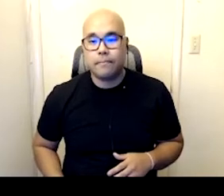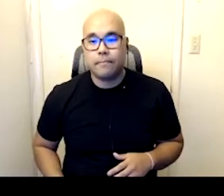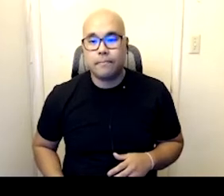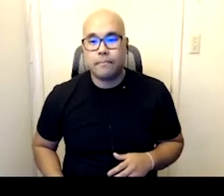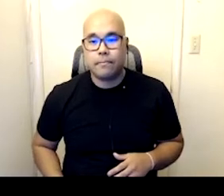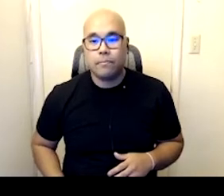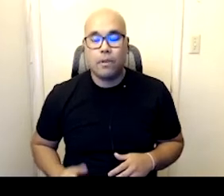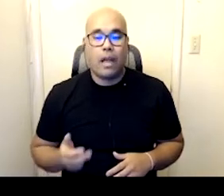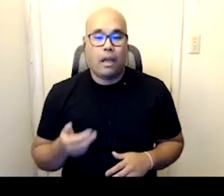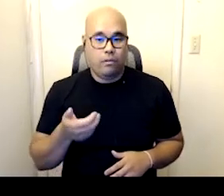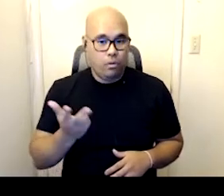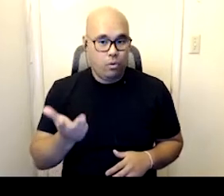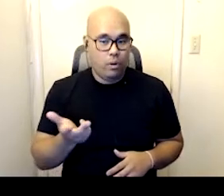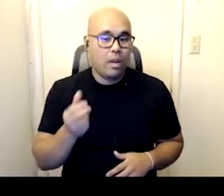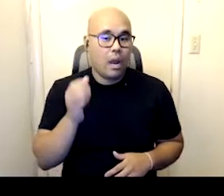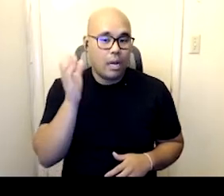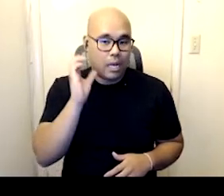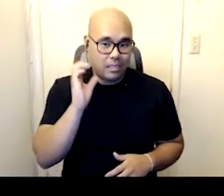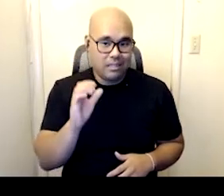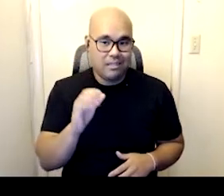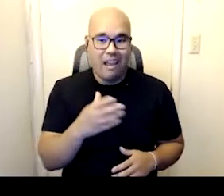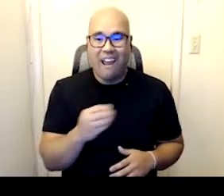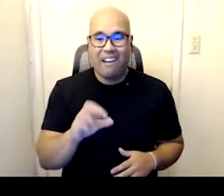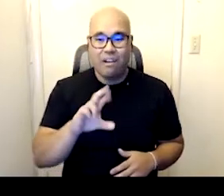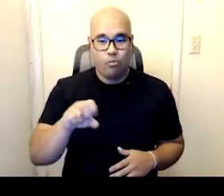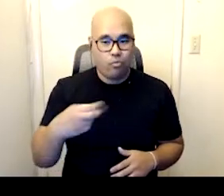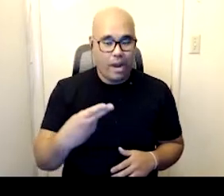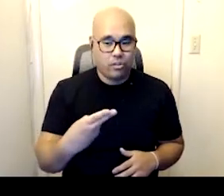Three cousins and a rash.